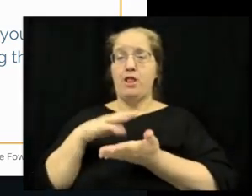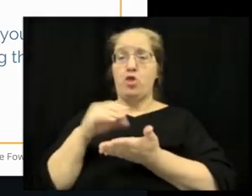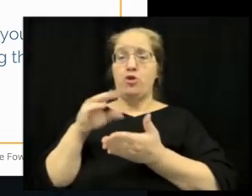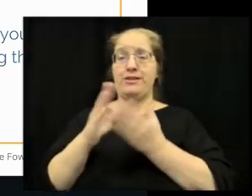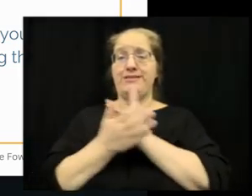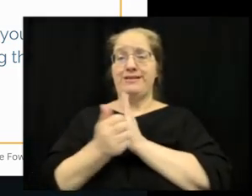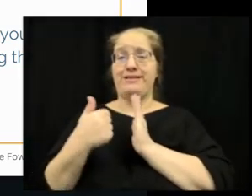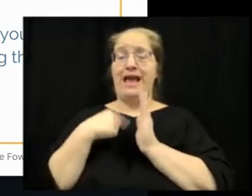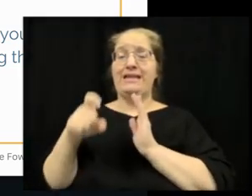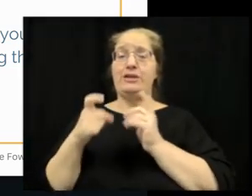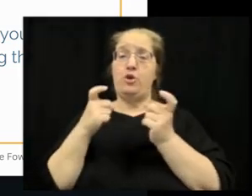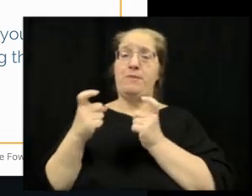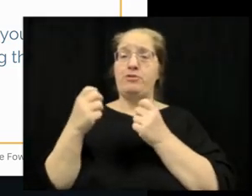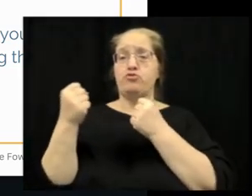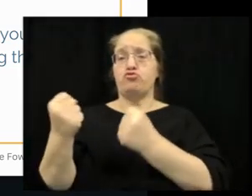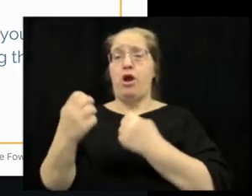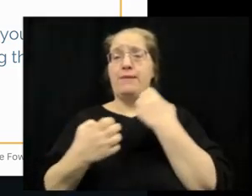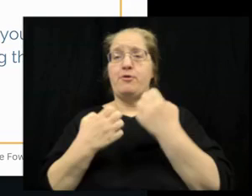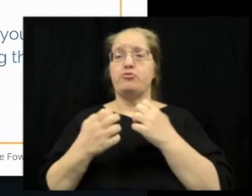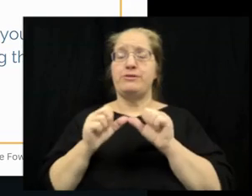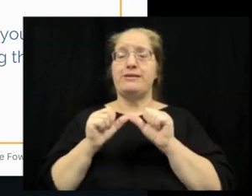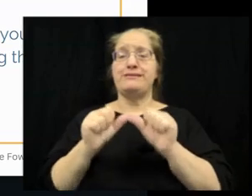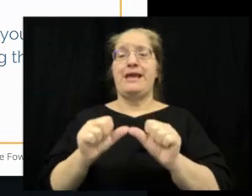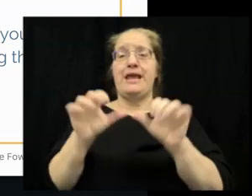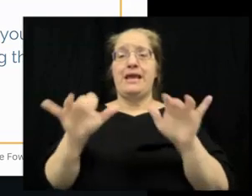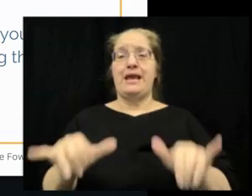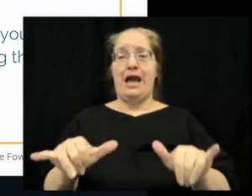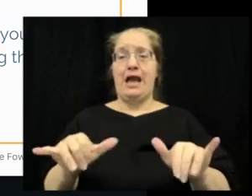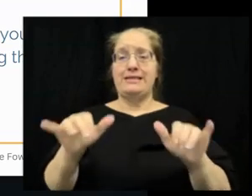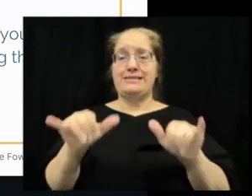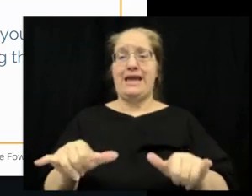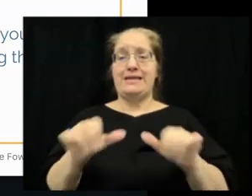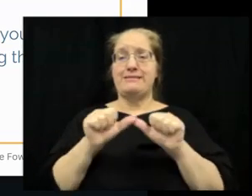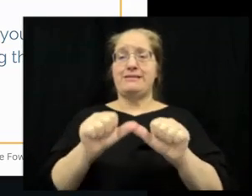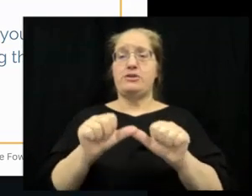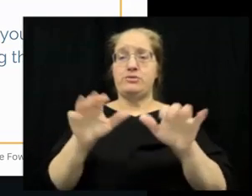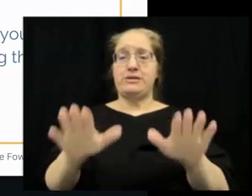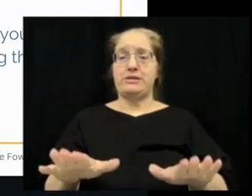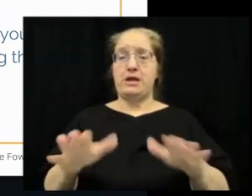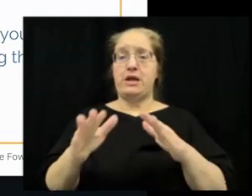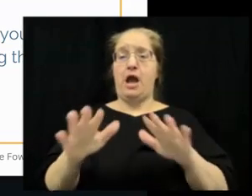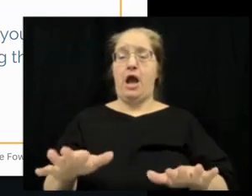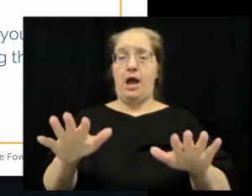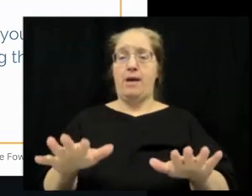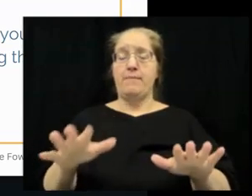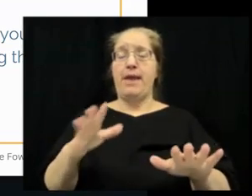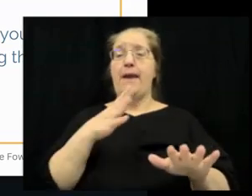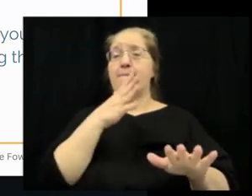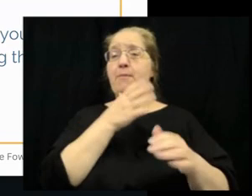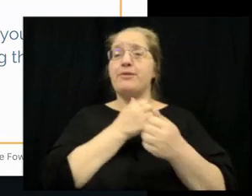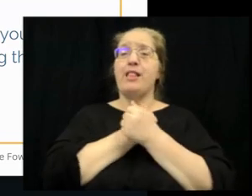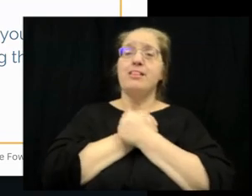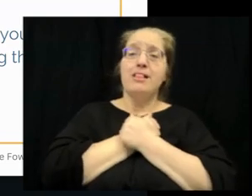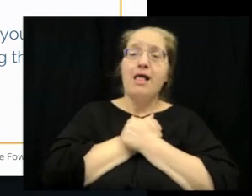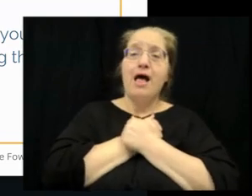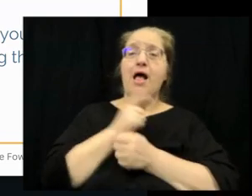strong emotions and stayed calm and was loving and kind. Yes. Great. Great. I Yeah. love that. I'm hearing all these